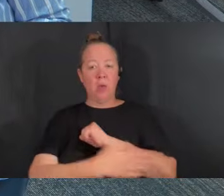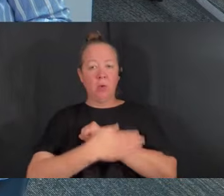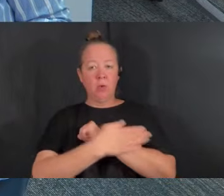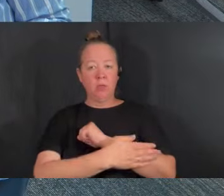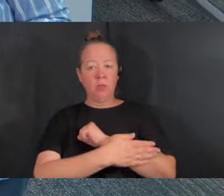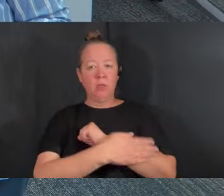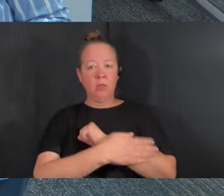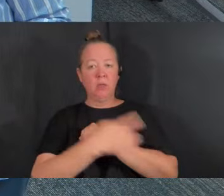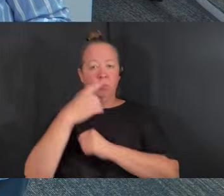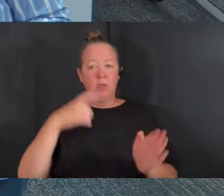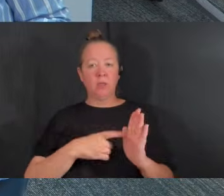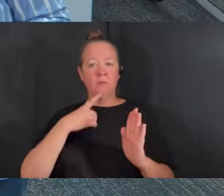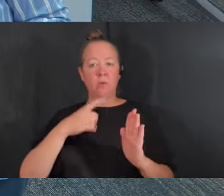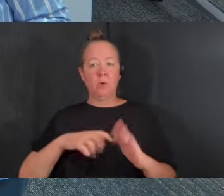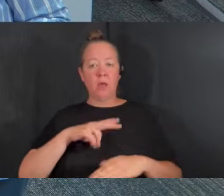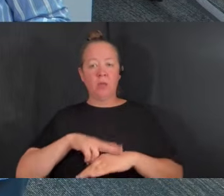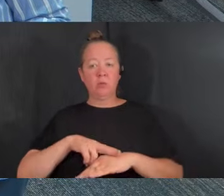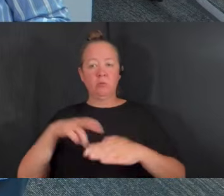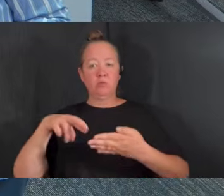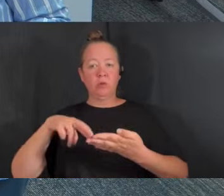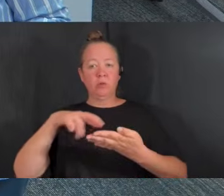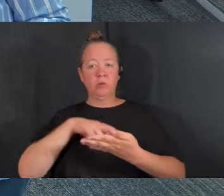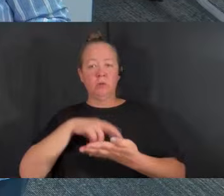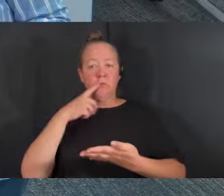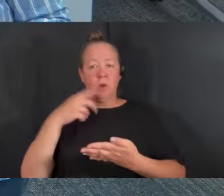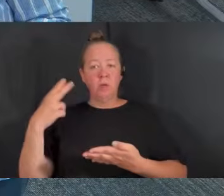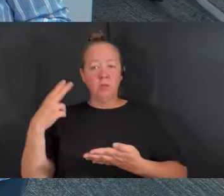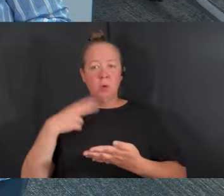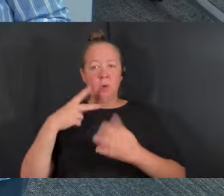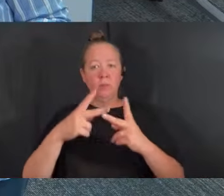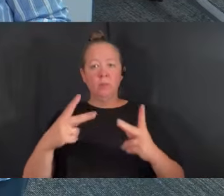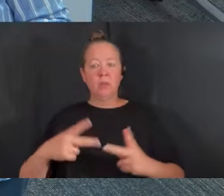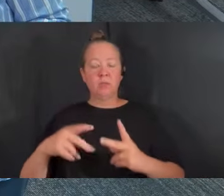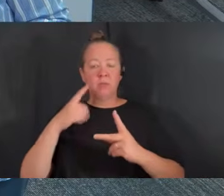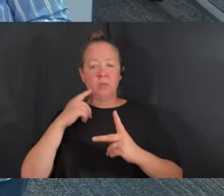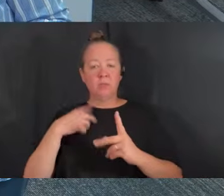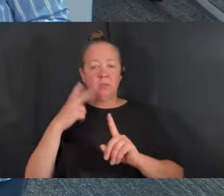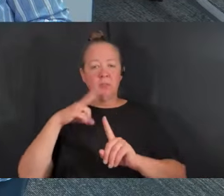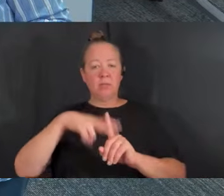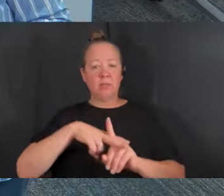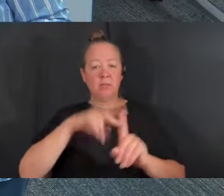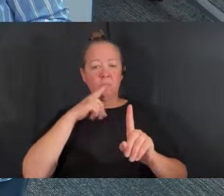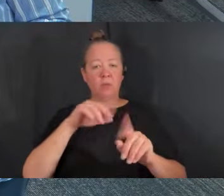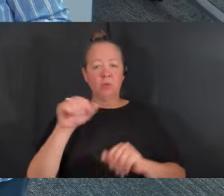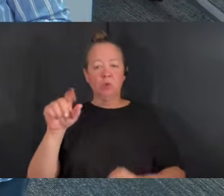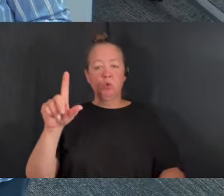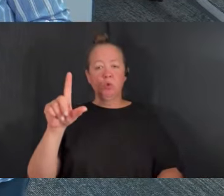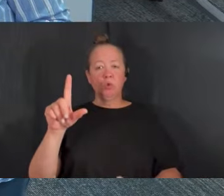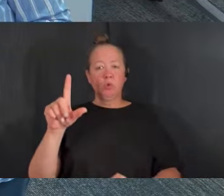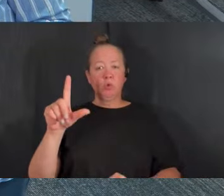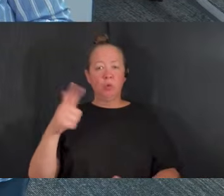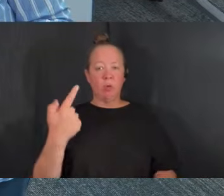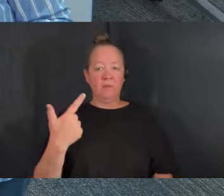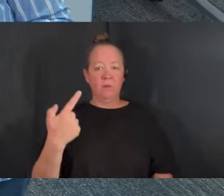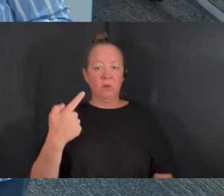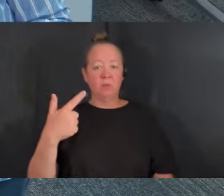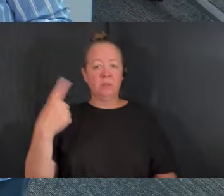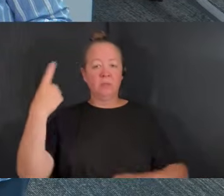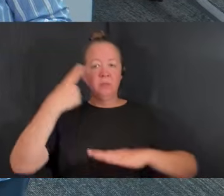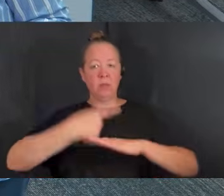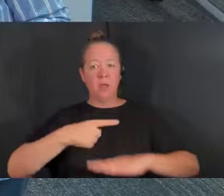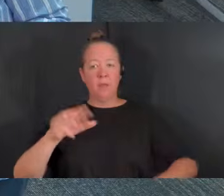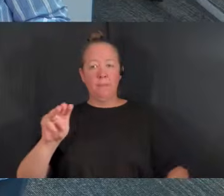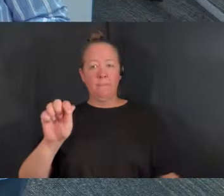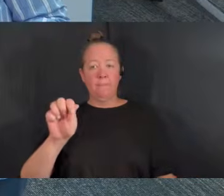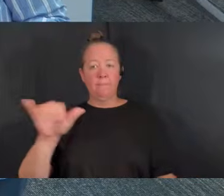of its National Register of Historic Places designation given this 21st day of May 2026, in